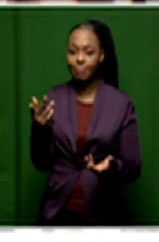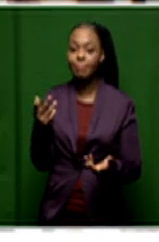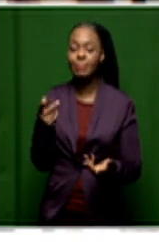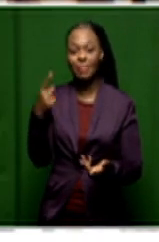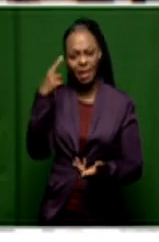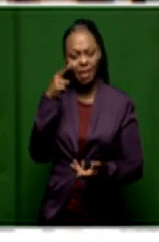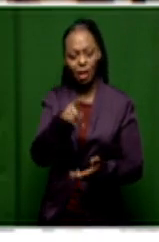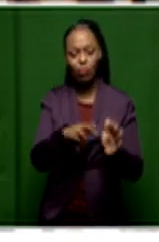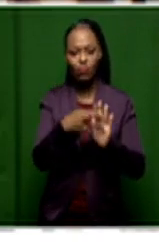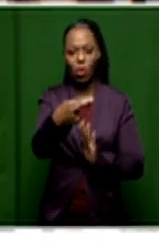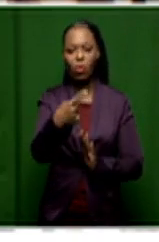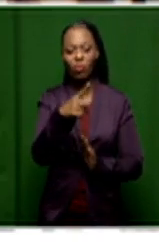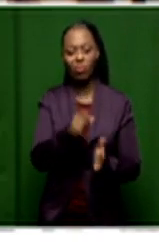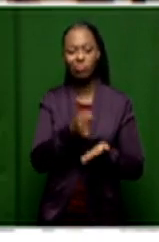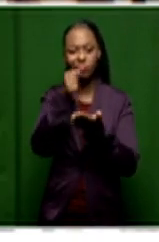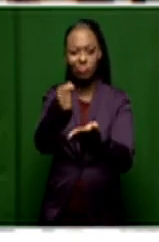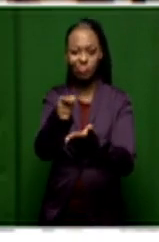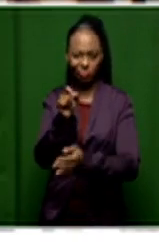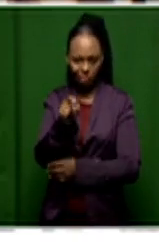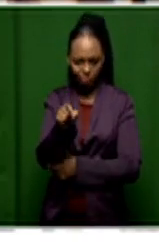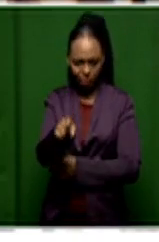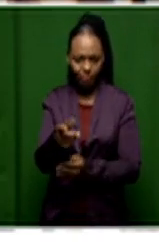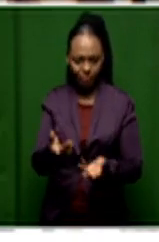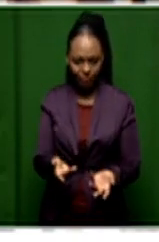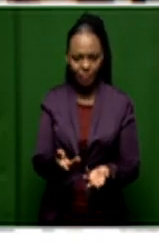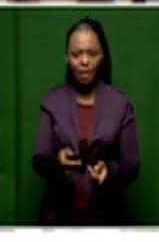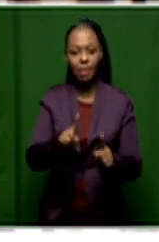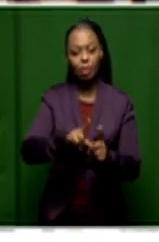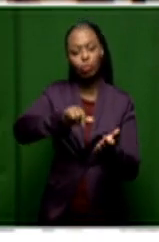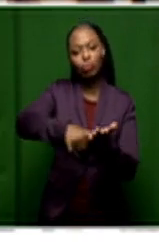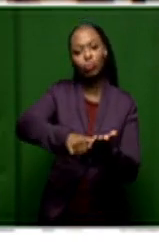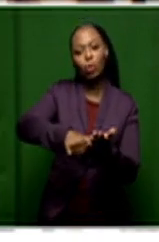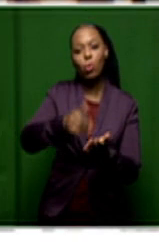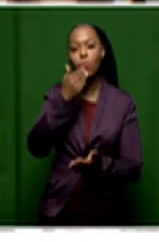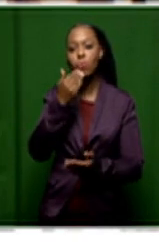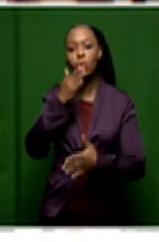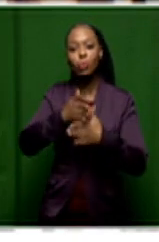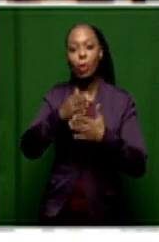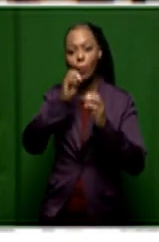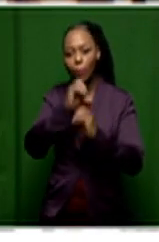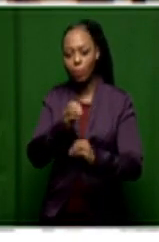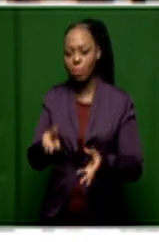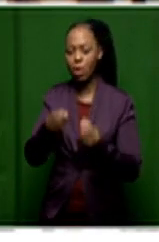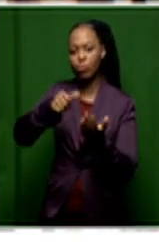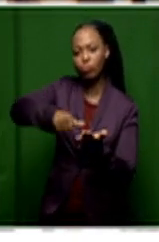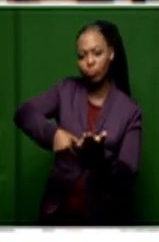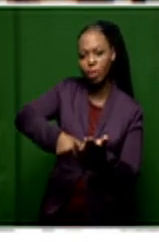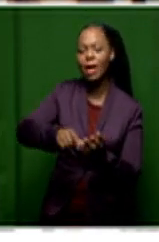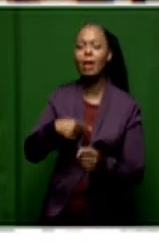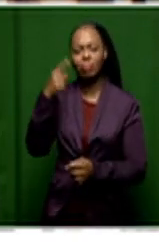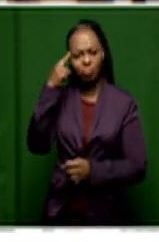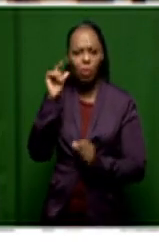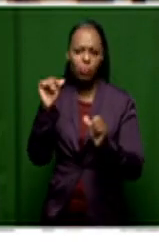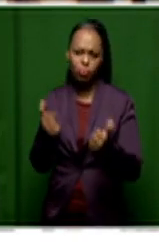played a role. The rollout of additional social grants to those who were without jobs but could not access